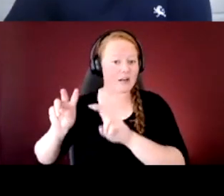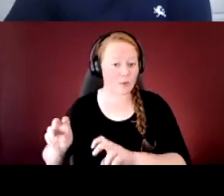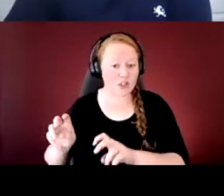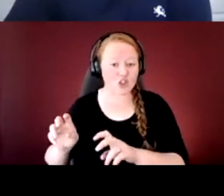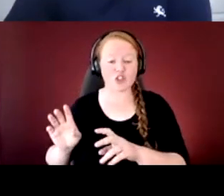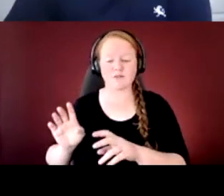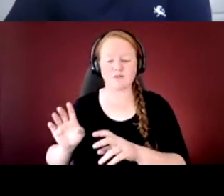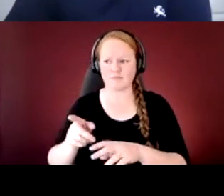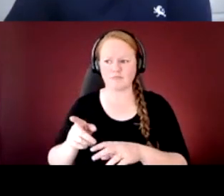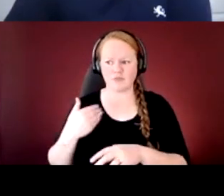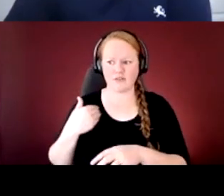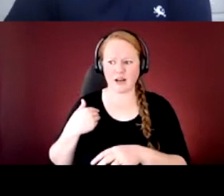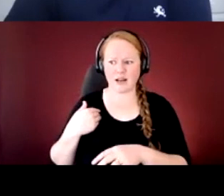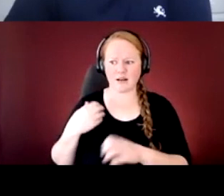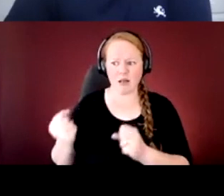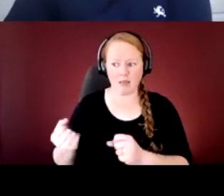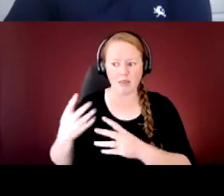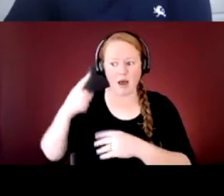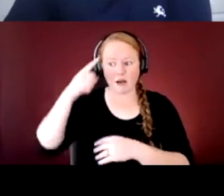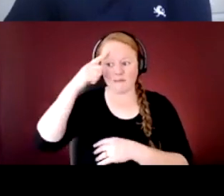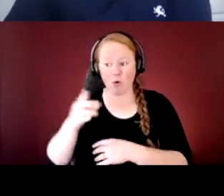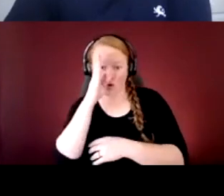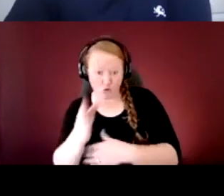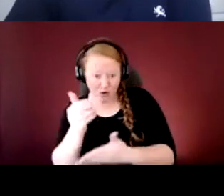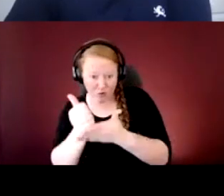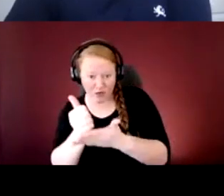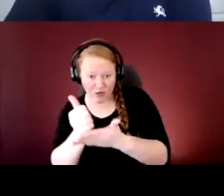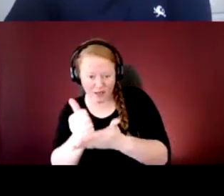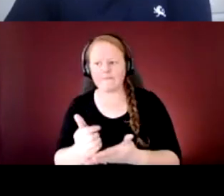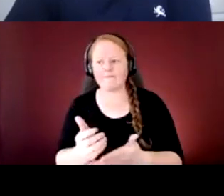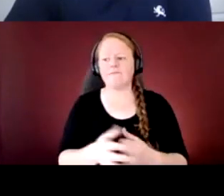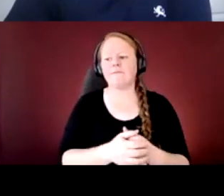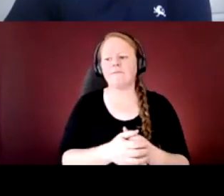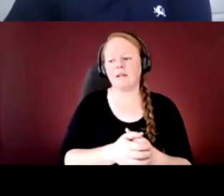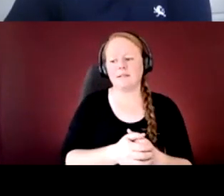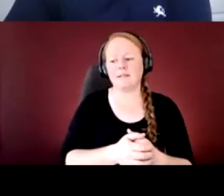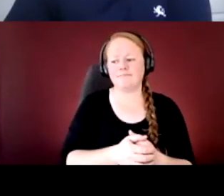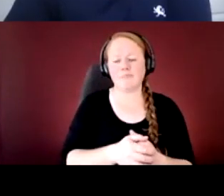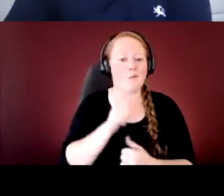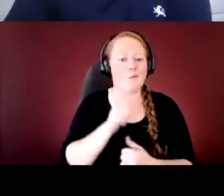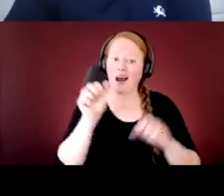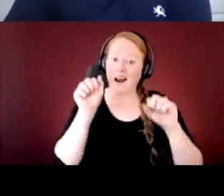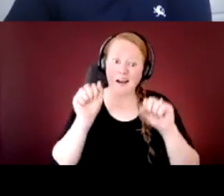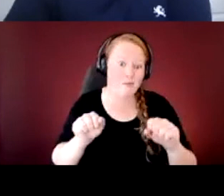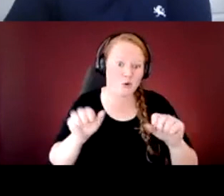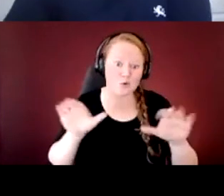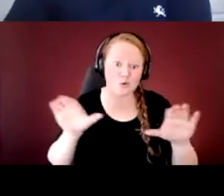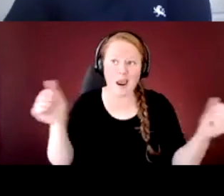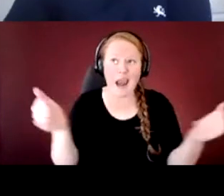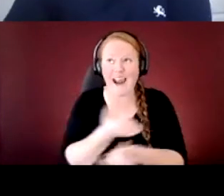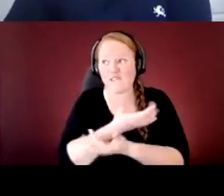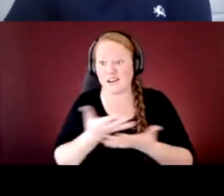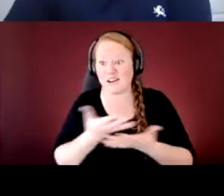for the direct relief committee to inform these recommendations, we weren't able to do everything that we wanted to